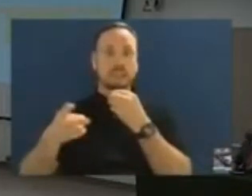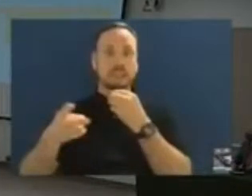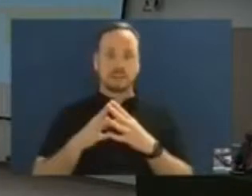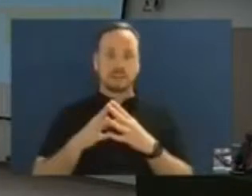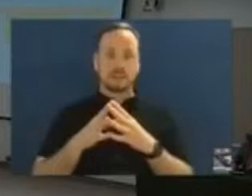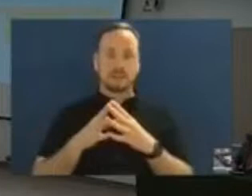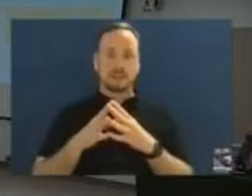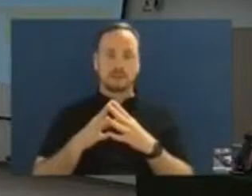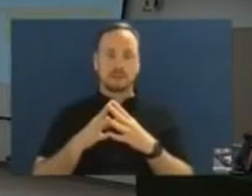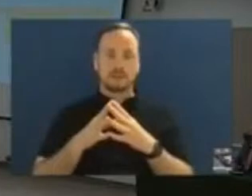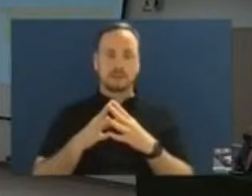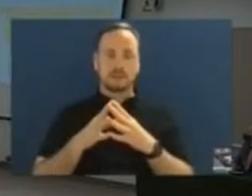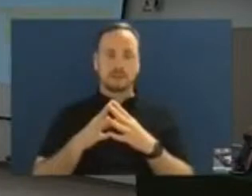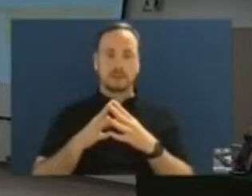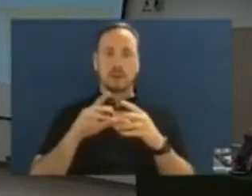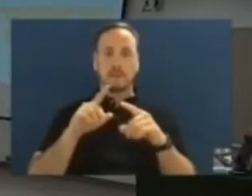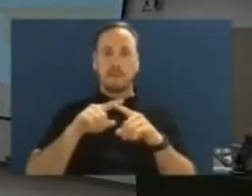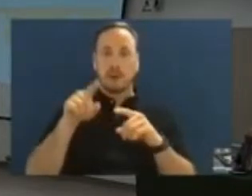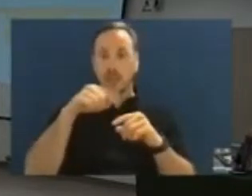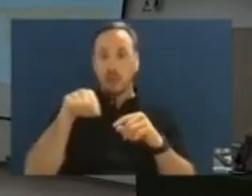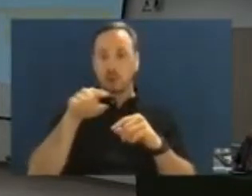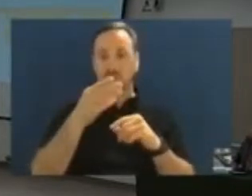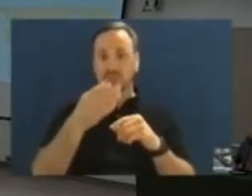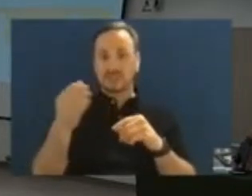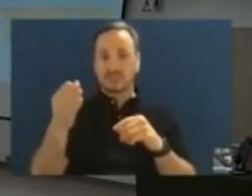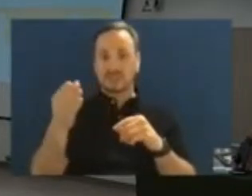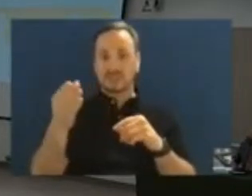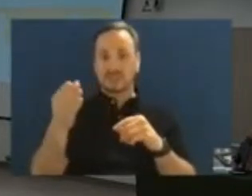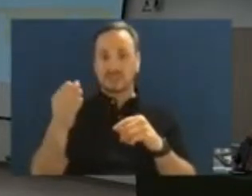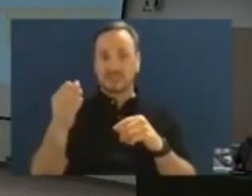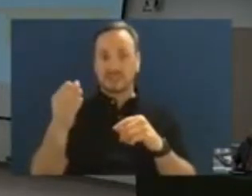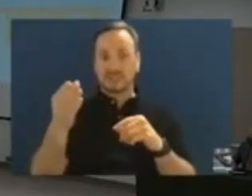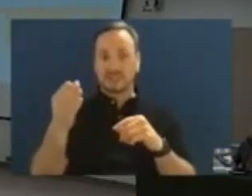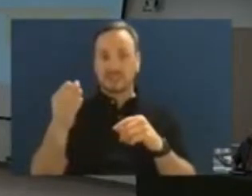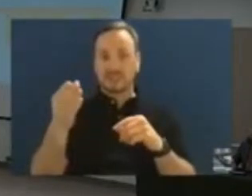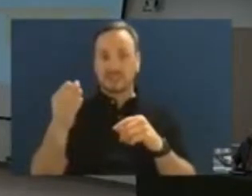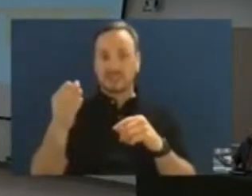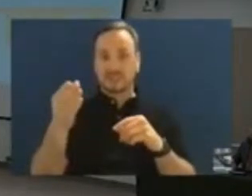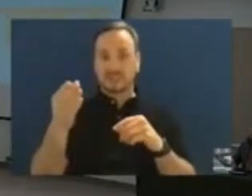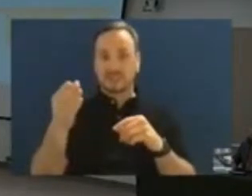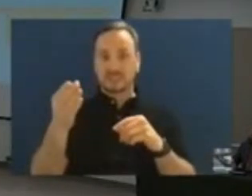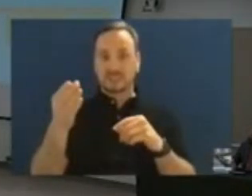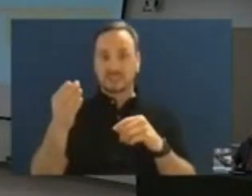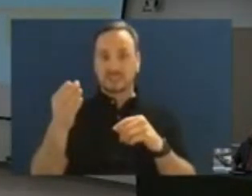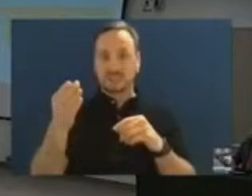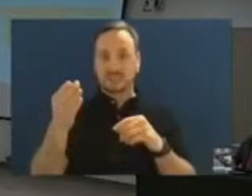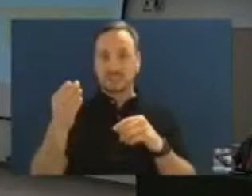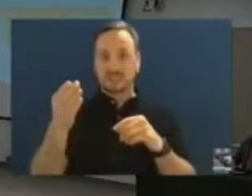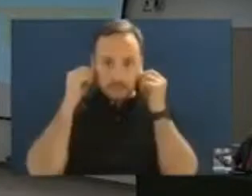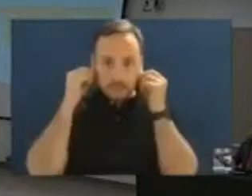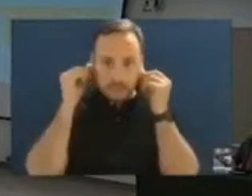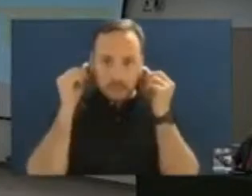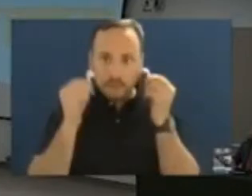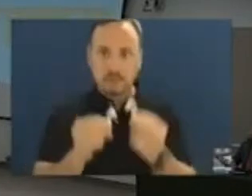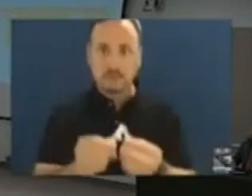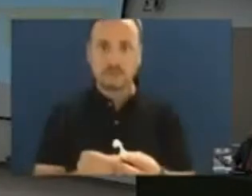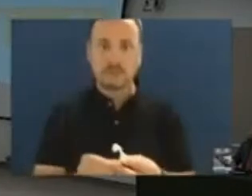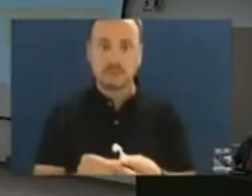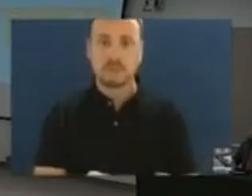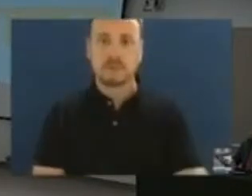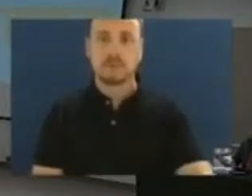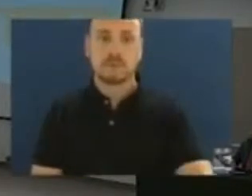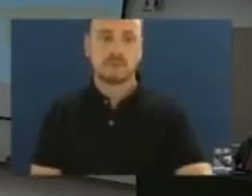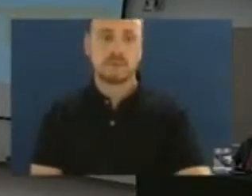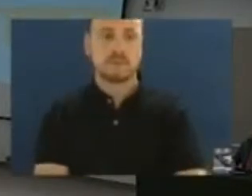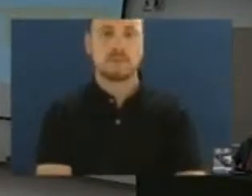But those things matter. And I think it's also, as a side note, a testament of why our healthcare system should not be tied